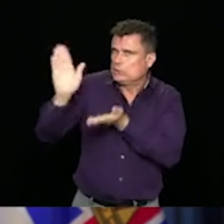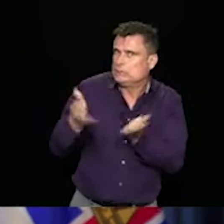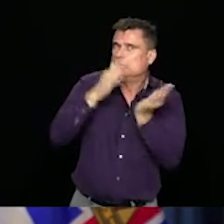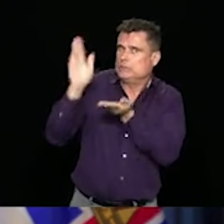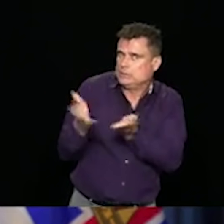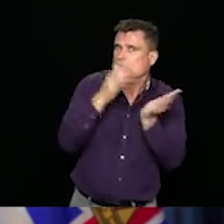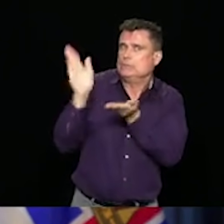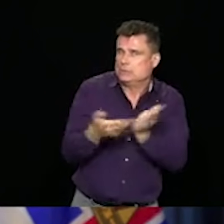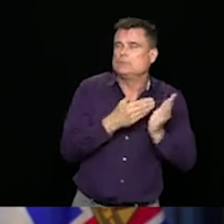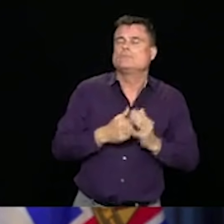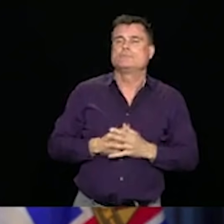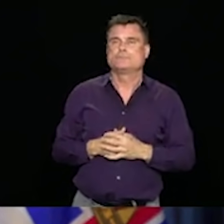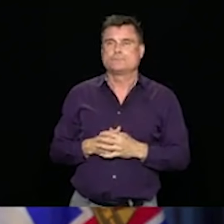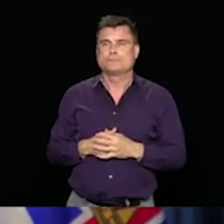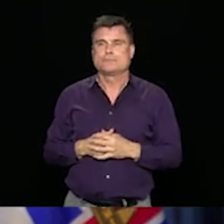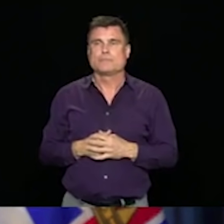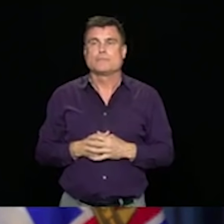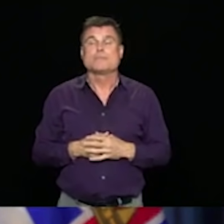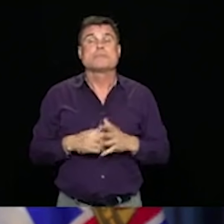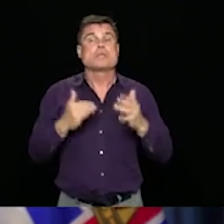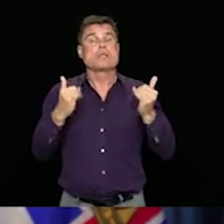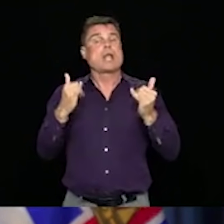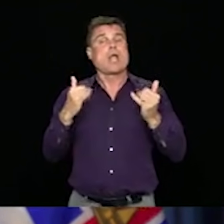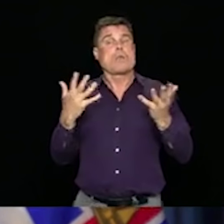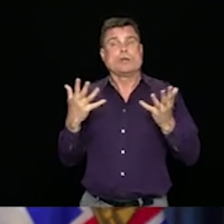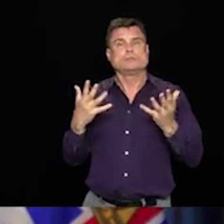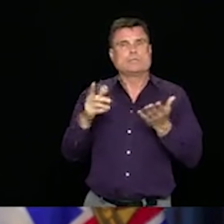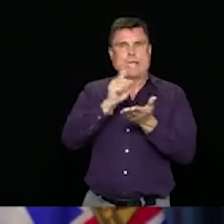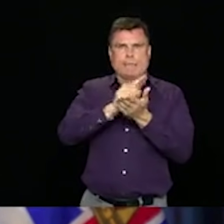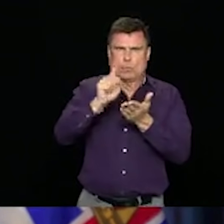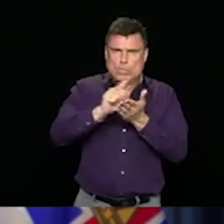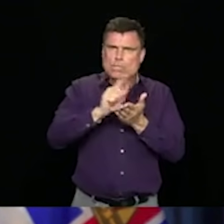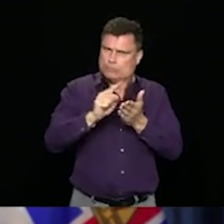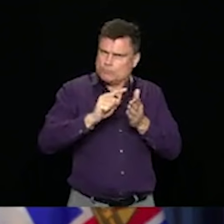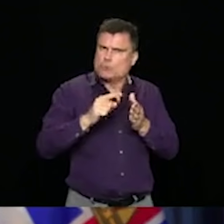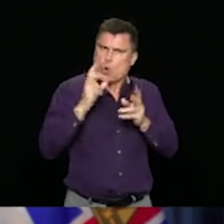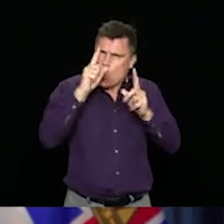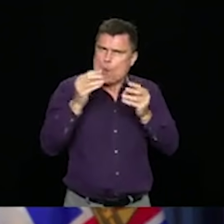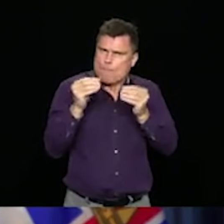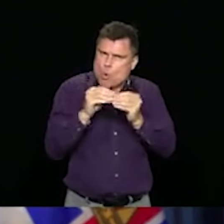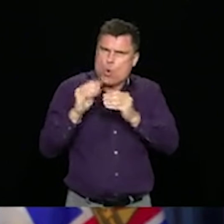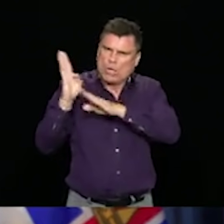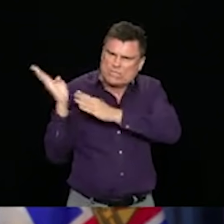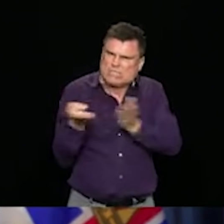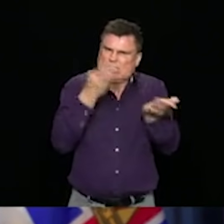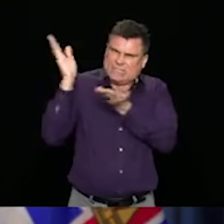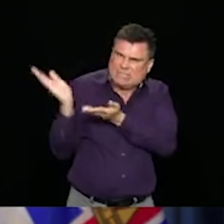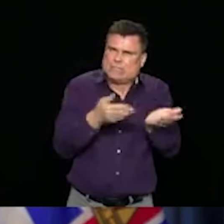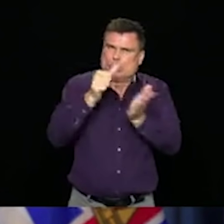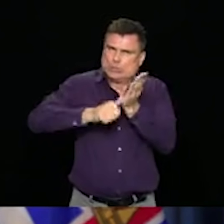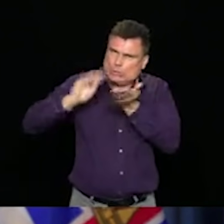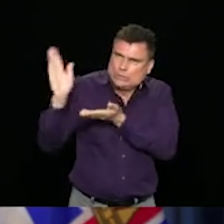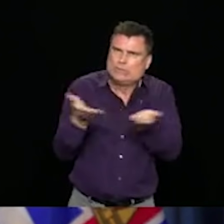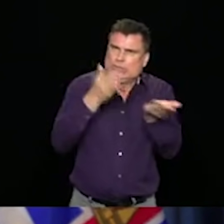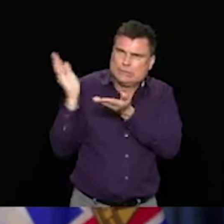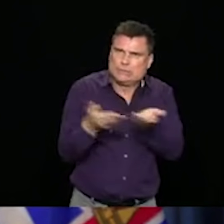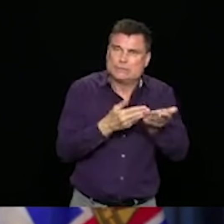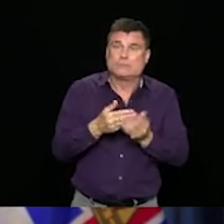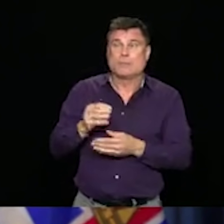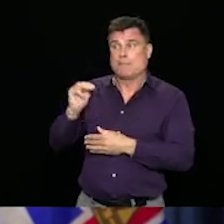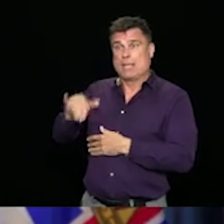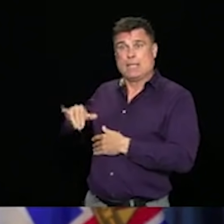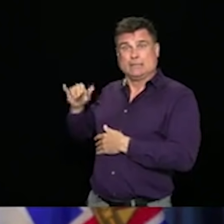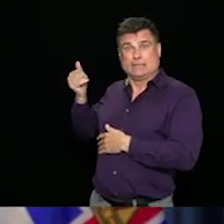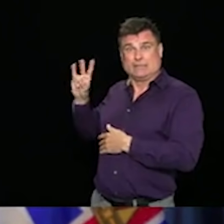are continuing to work and to build on this week unto week unto week. On May 7th, we announced our commitment to